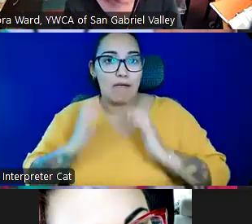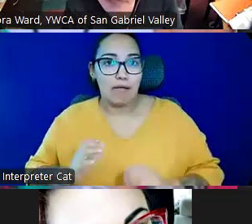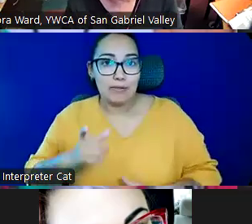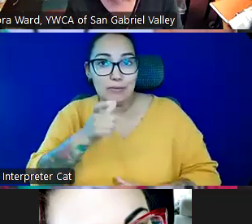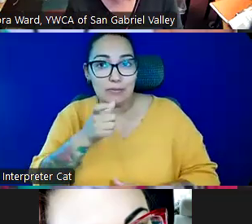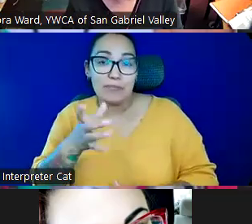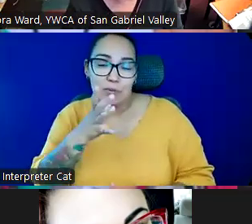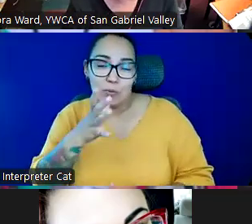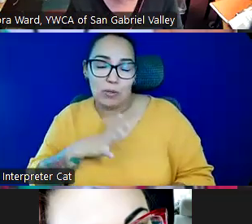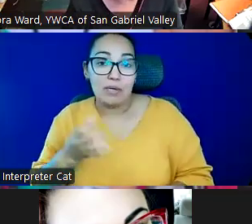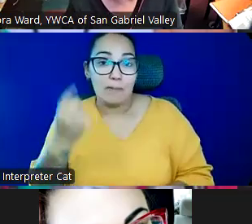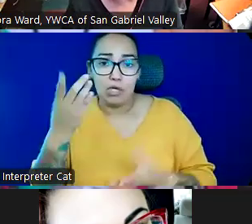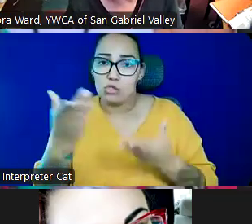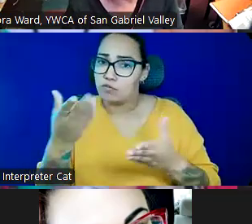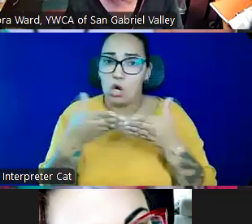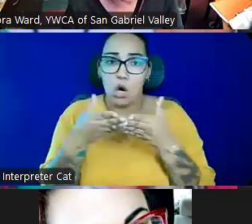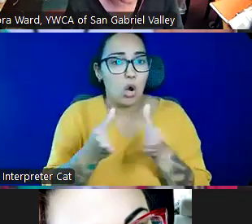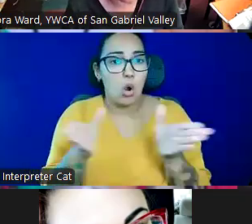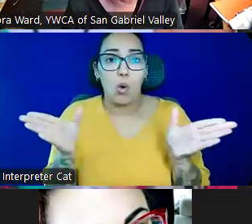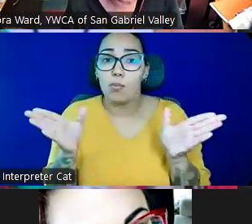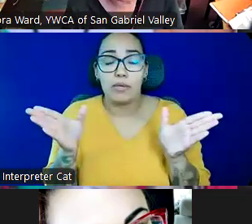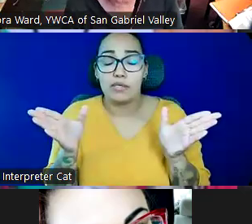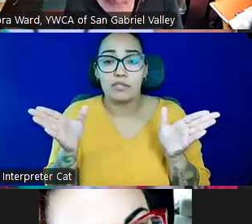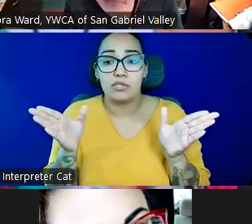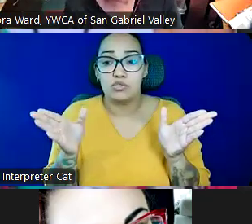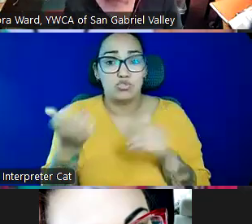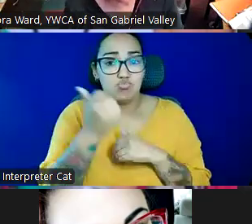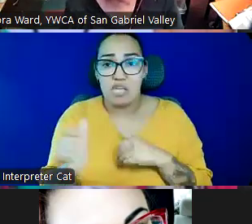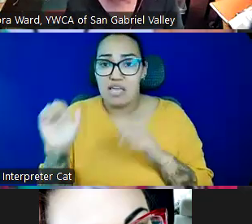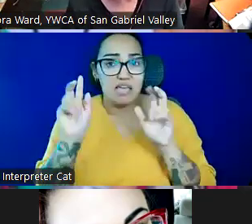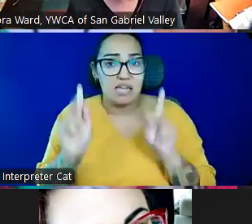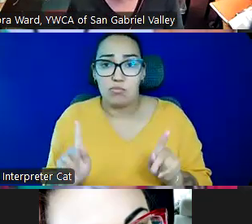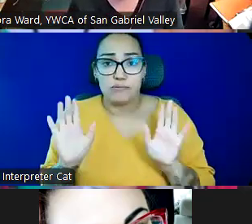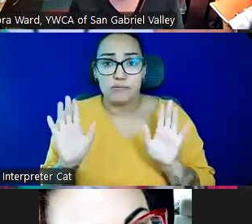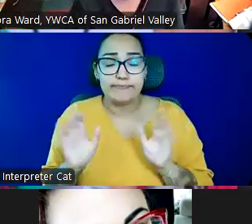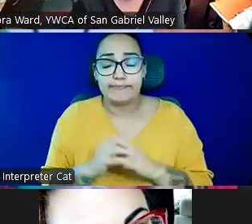women, but our services are open to everyone.